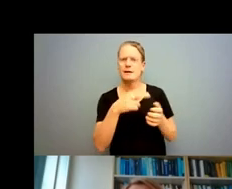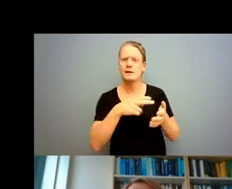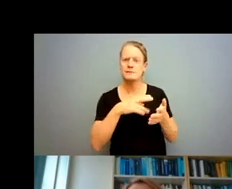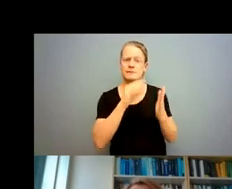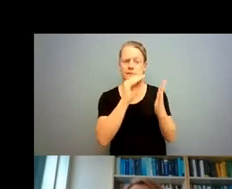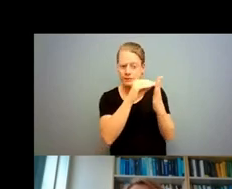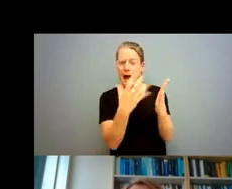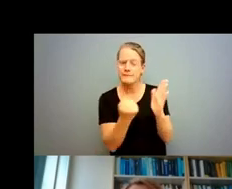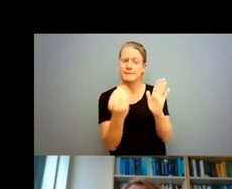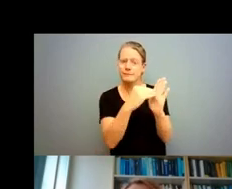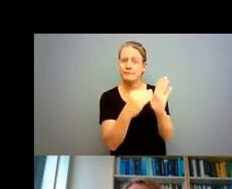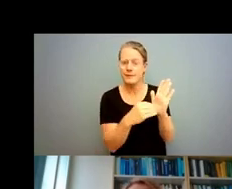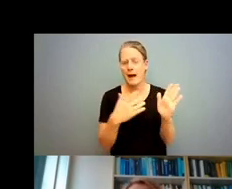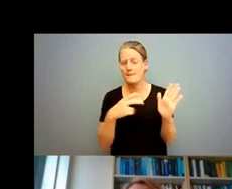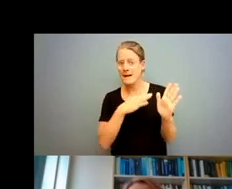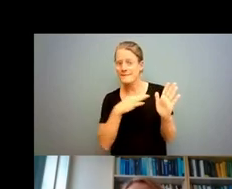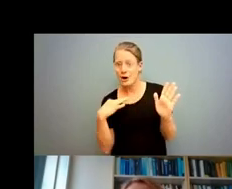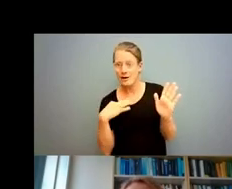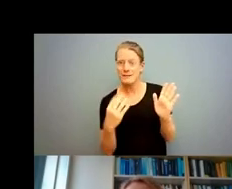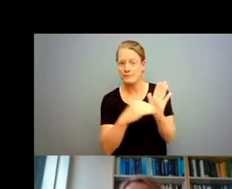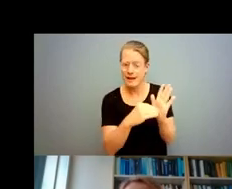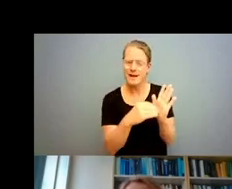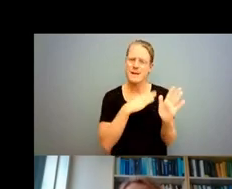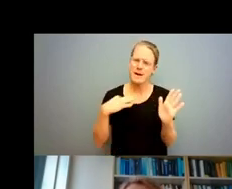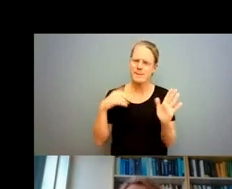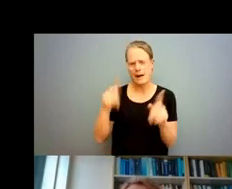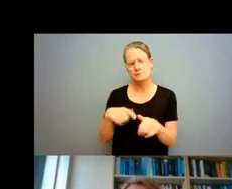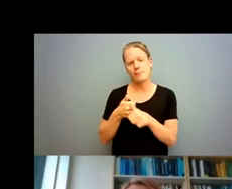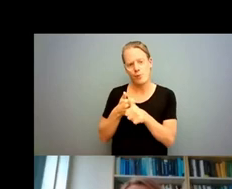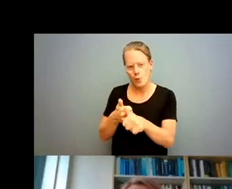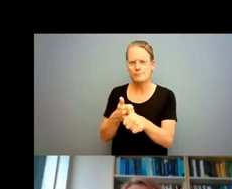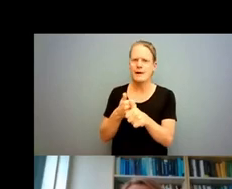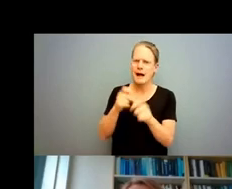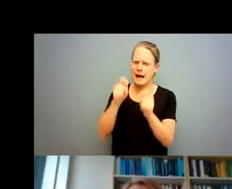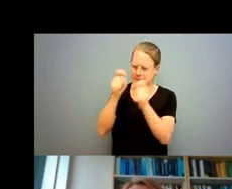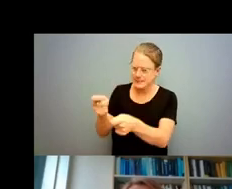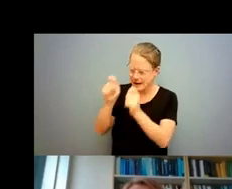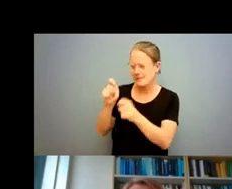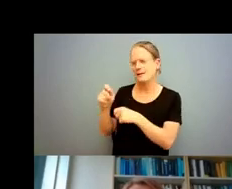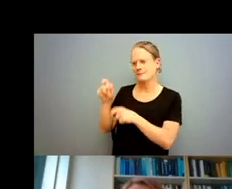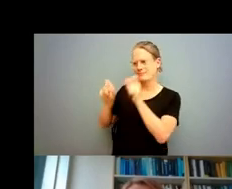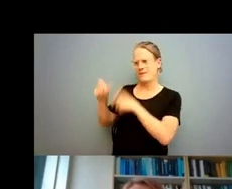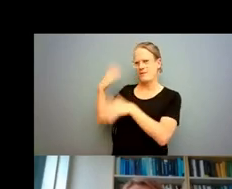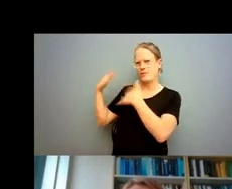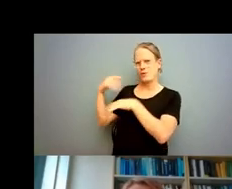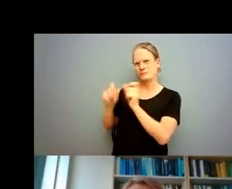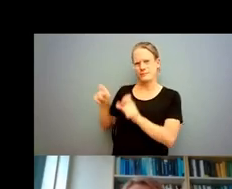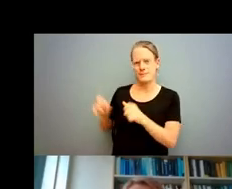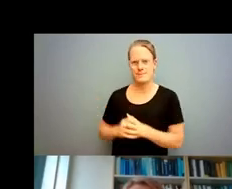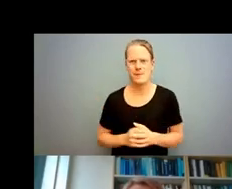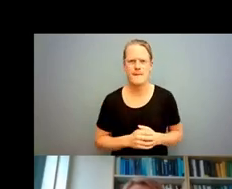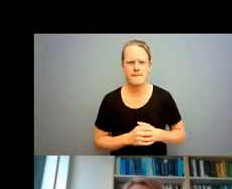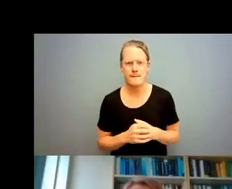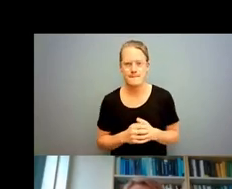as a duty holder when it comes to respecting Indigenous people's rights. Some of you might know the process of business and human